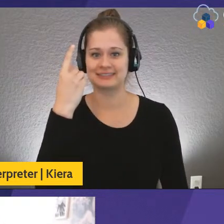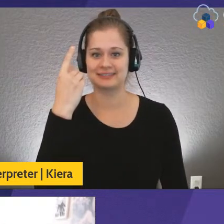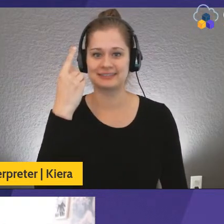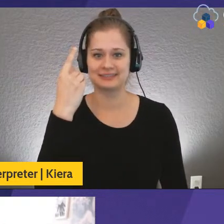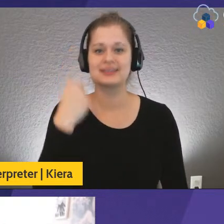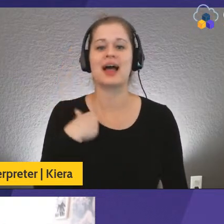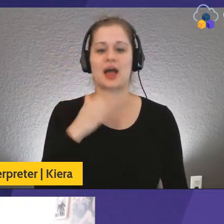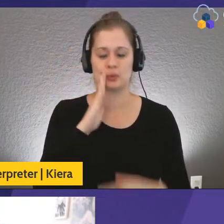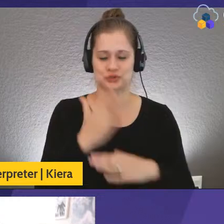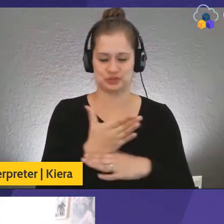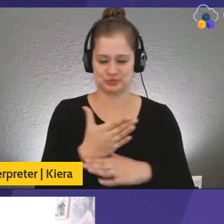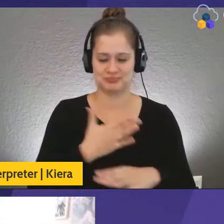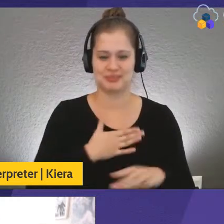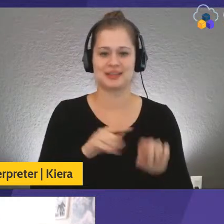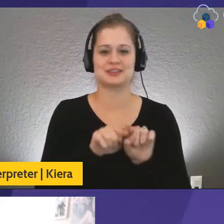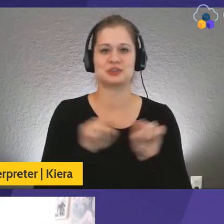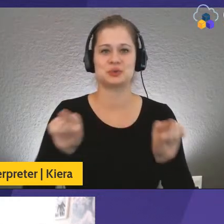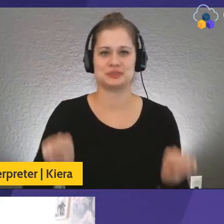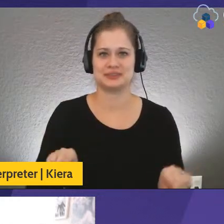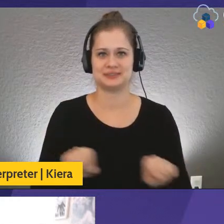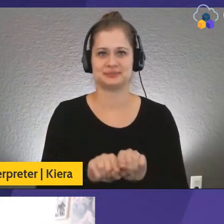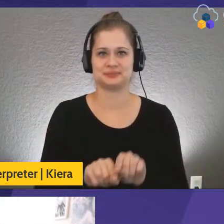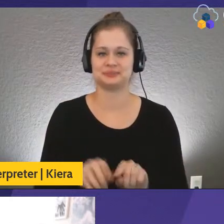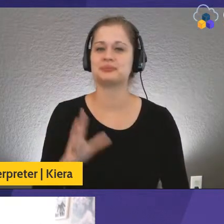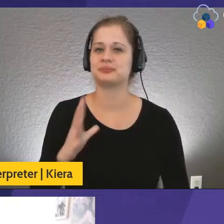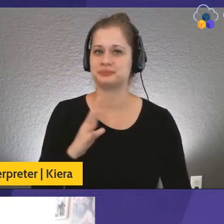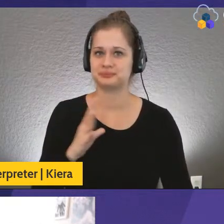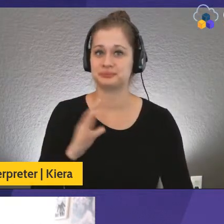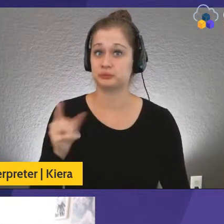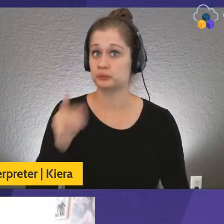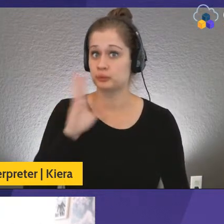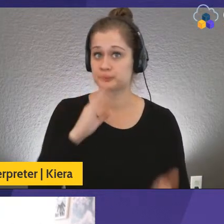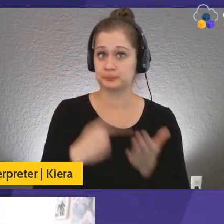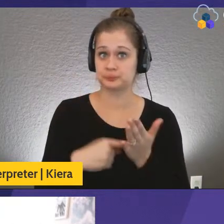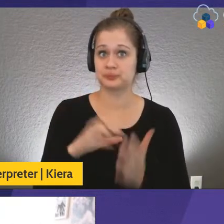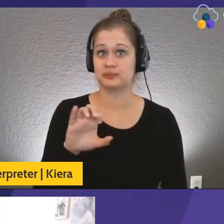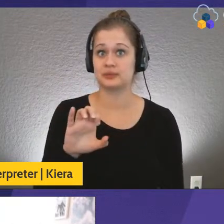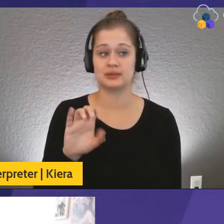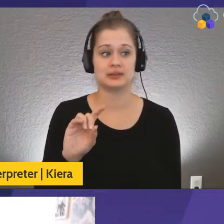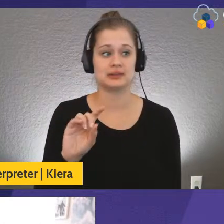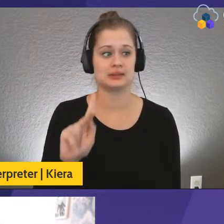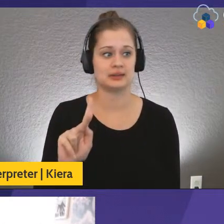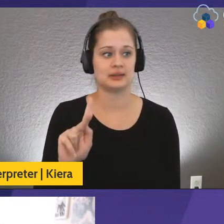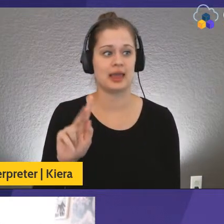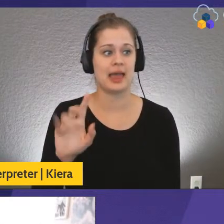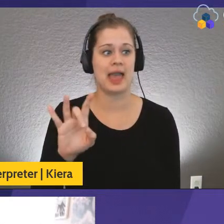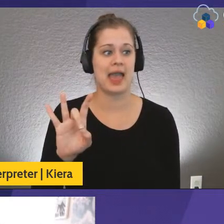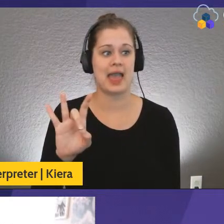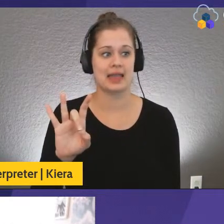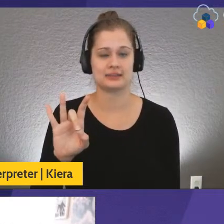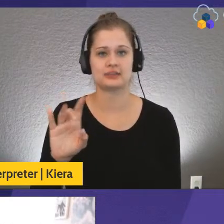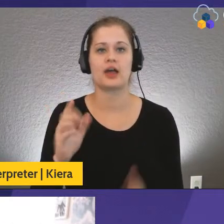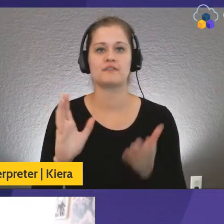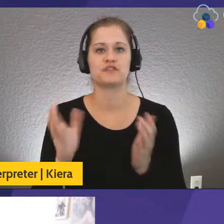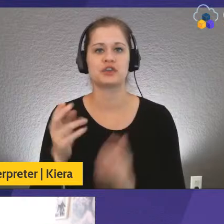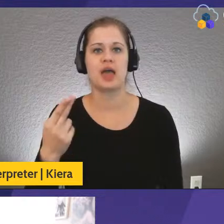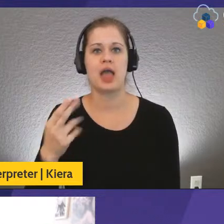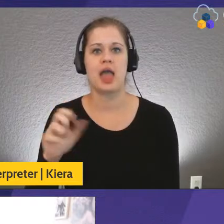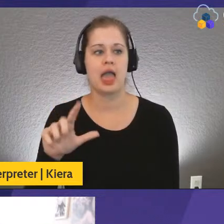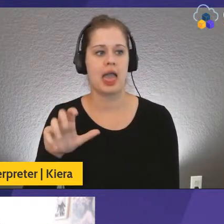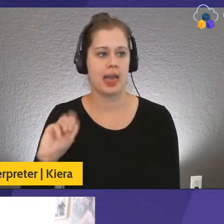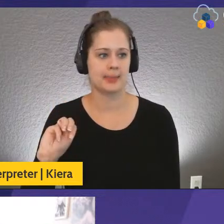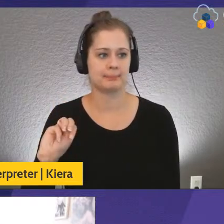share my screen. Awesome. So you're going to talk about CDK8 versus Helm, a TrueLayer